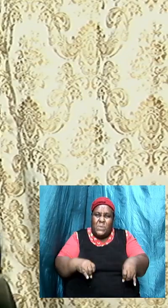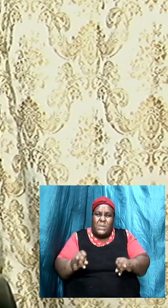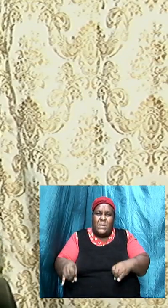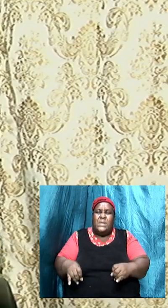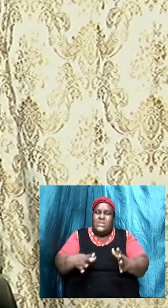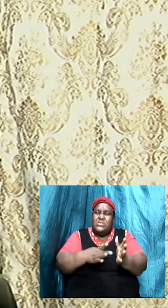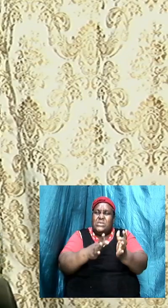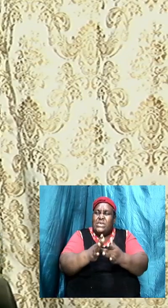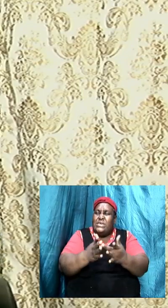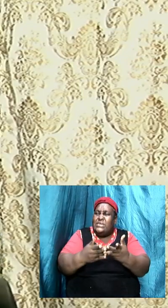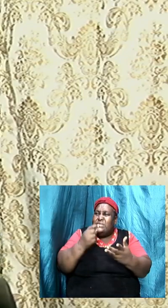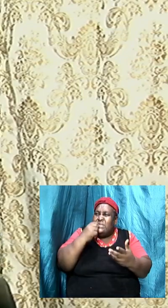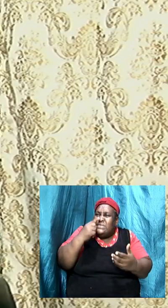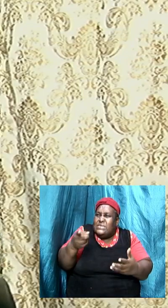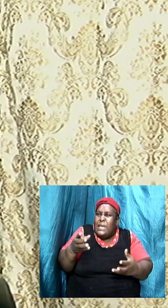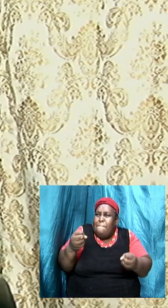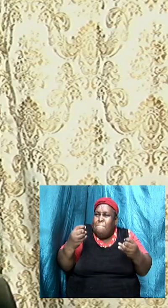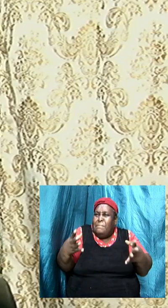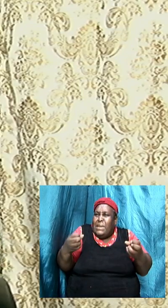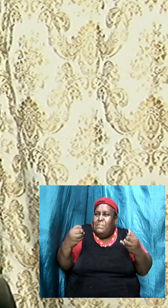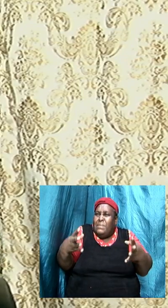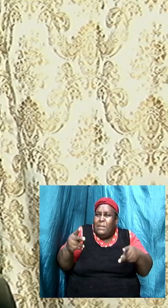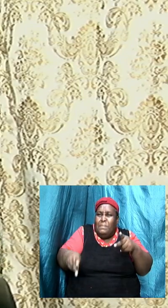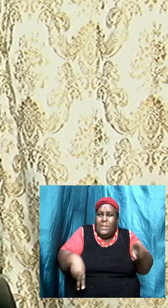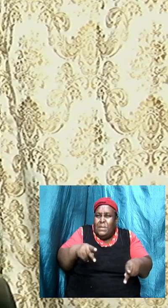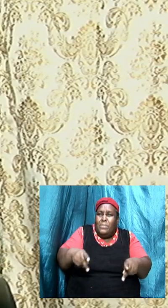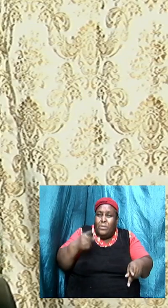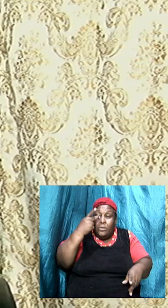a whole lot of people looking for sign.